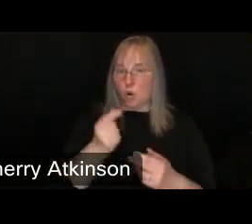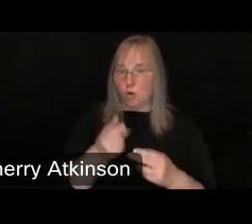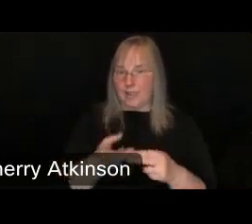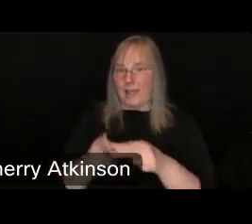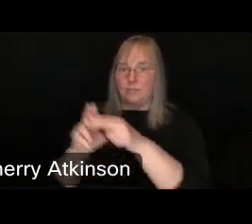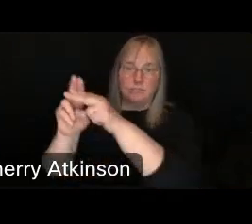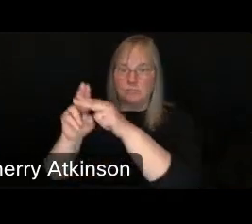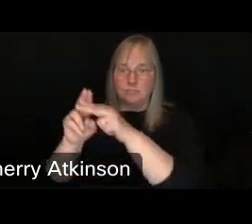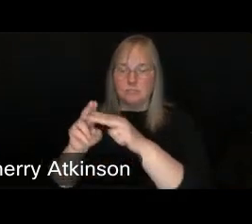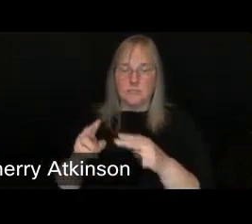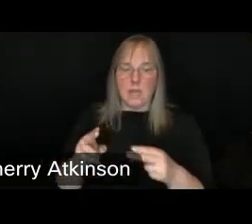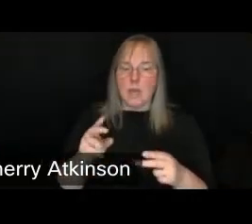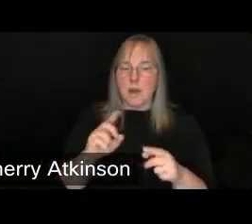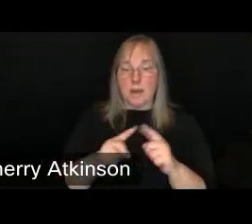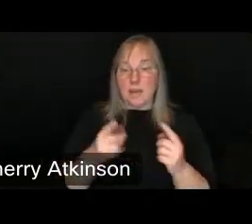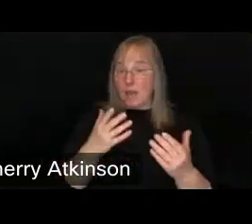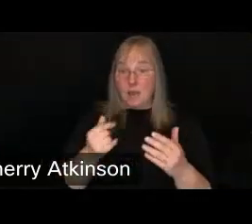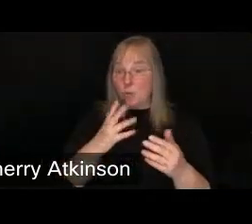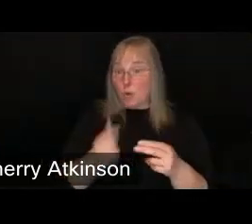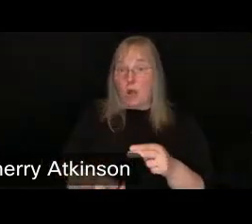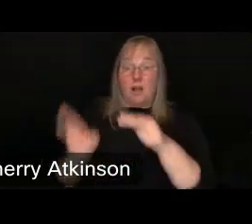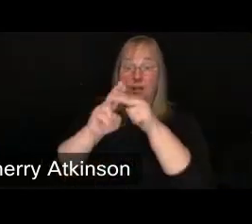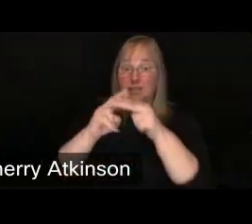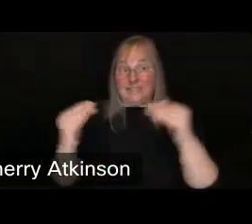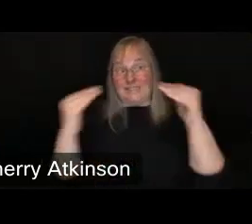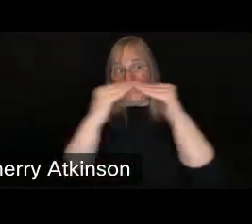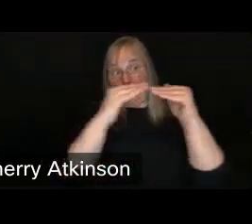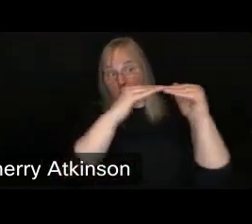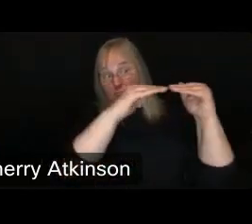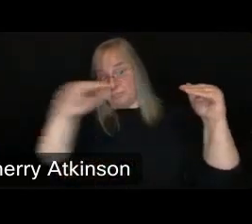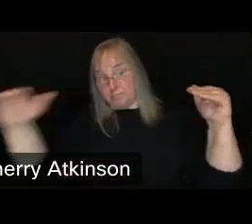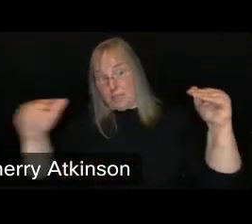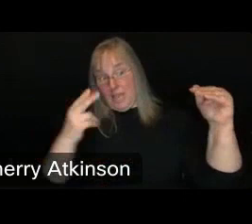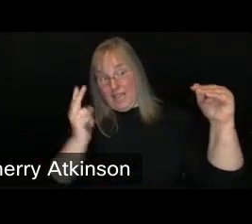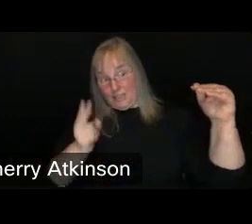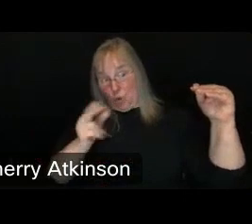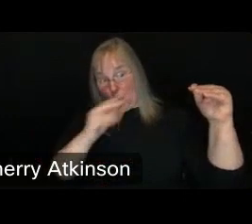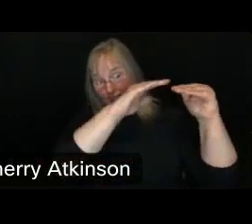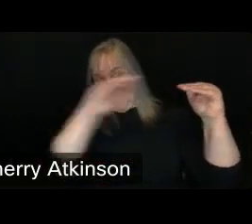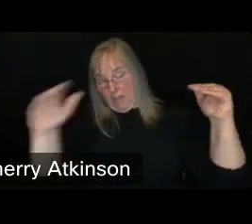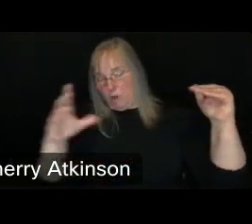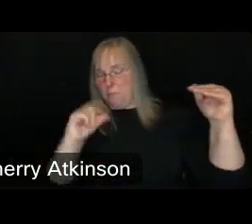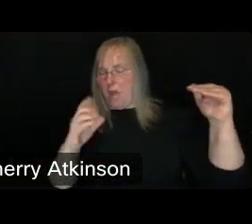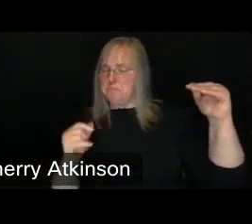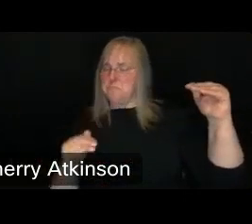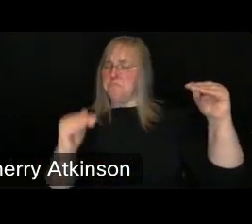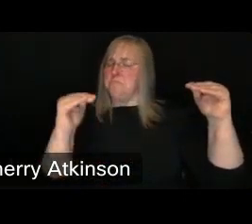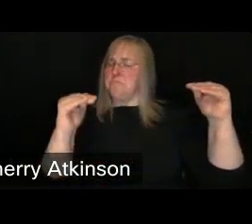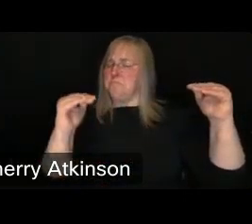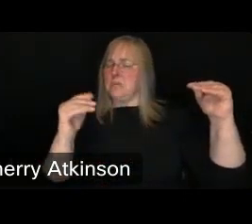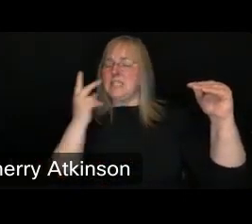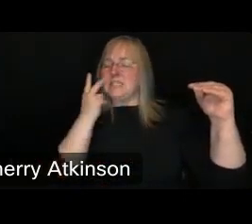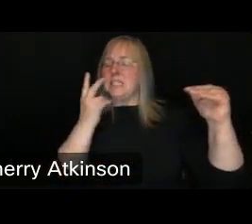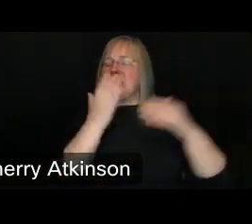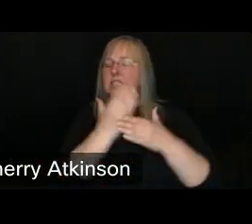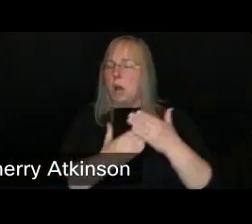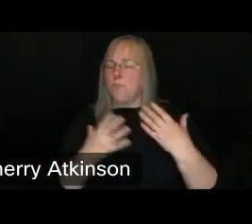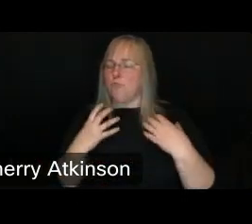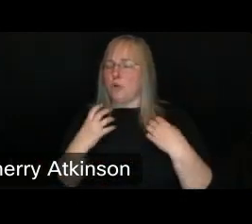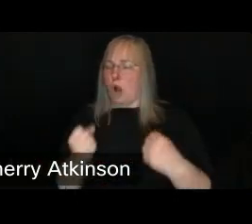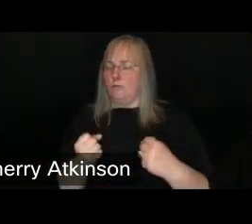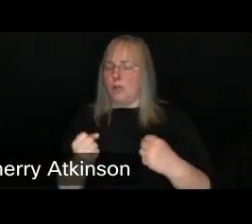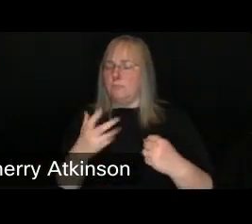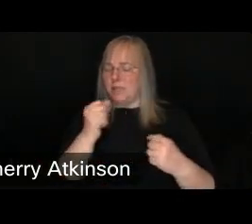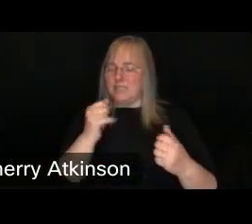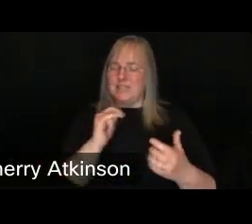back to the historical level, but hopefully that could see some recovery, because this is a little bit worrisome when we talk about